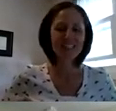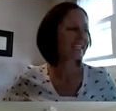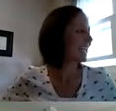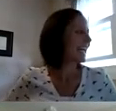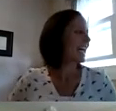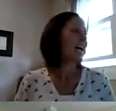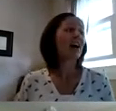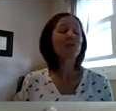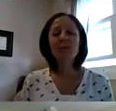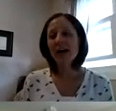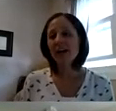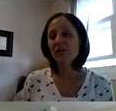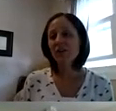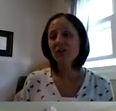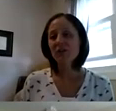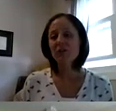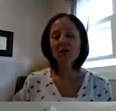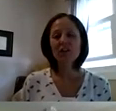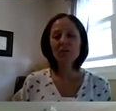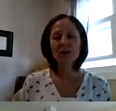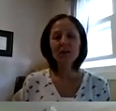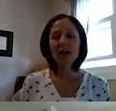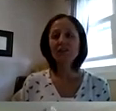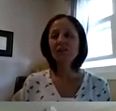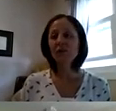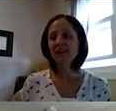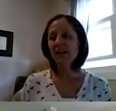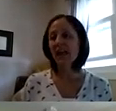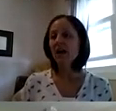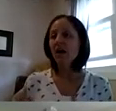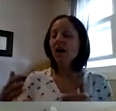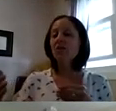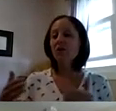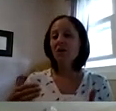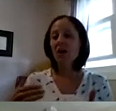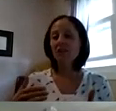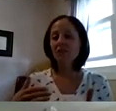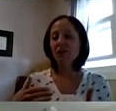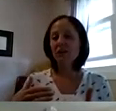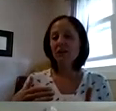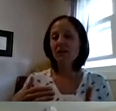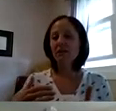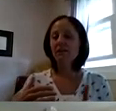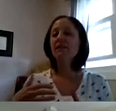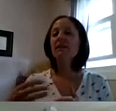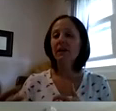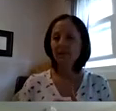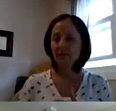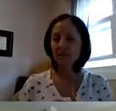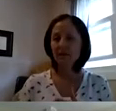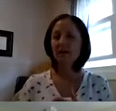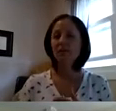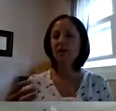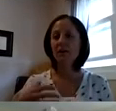forward. How to apply. First, before we jump in, I do want to say, although there are different